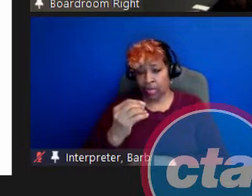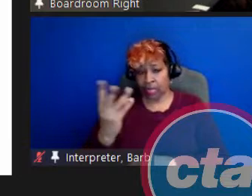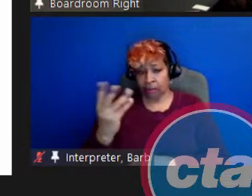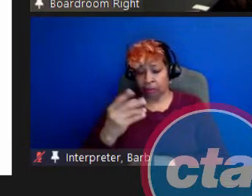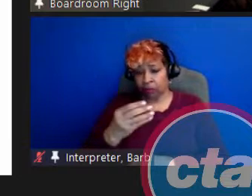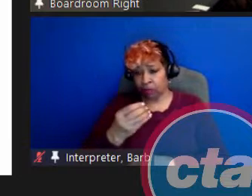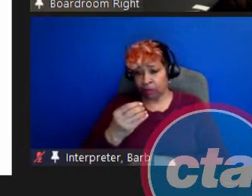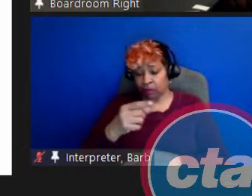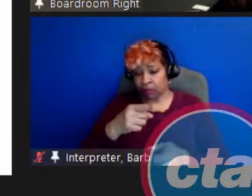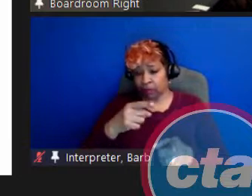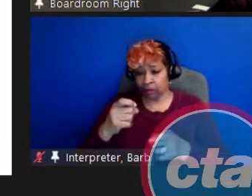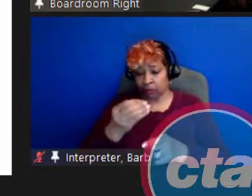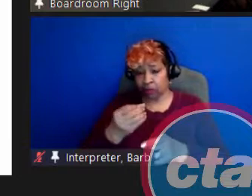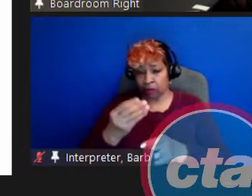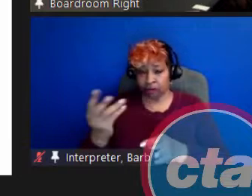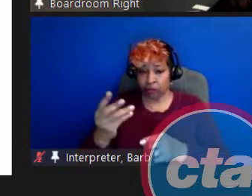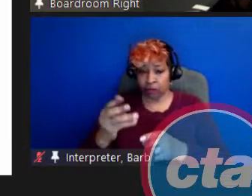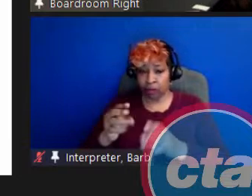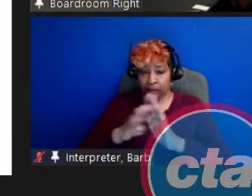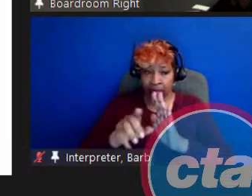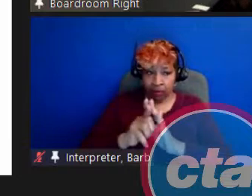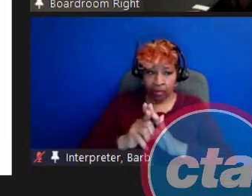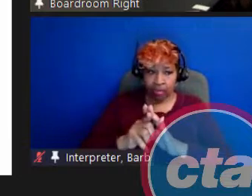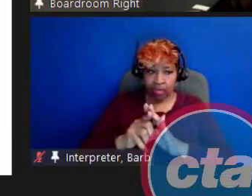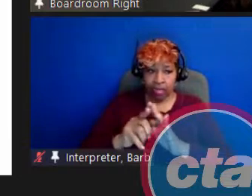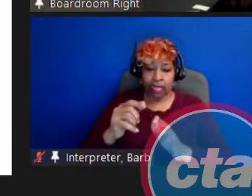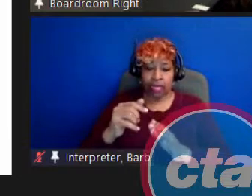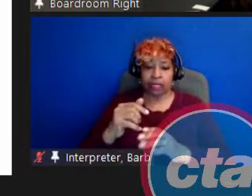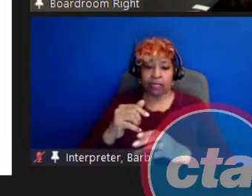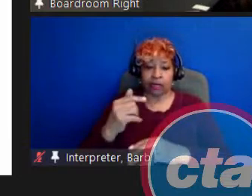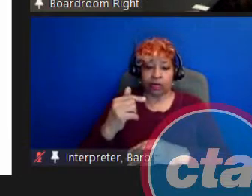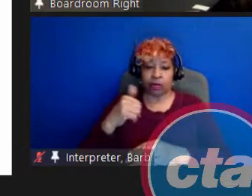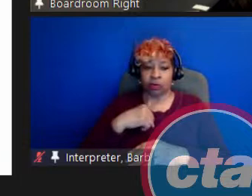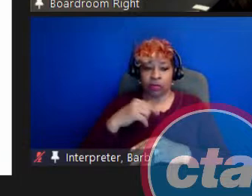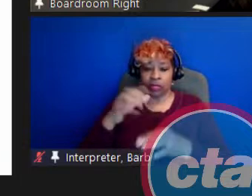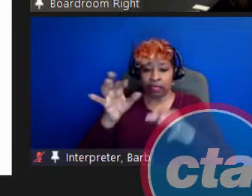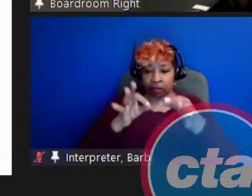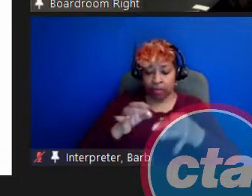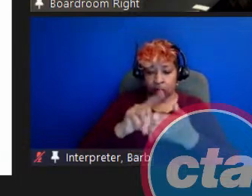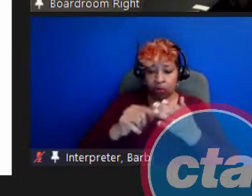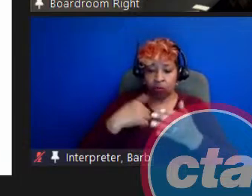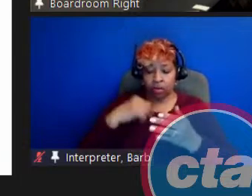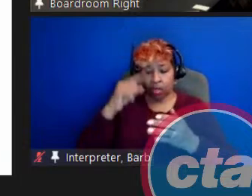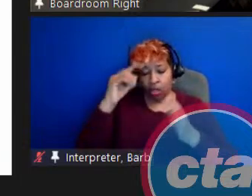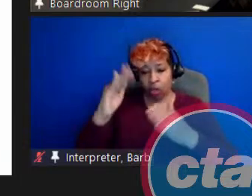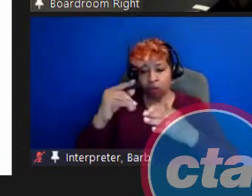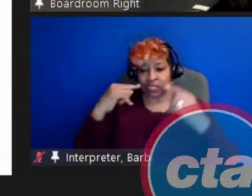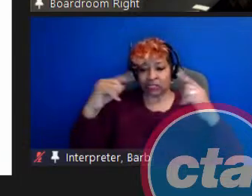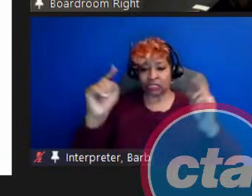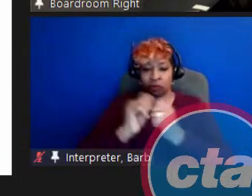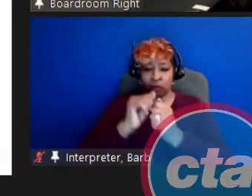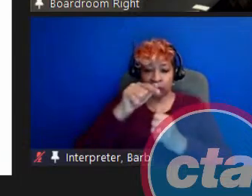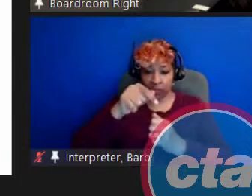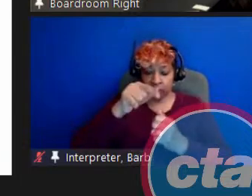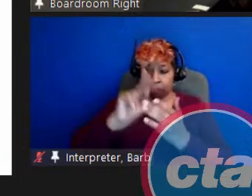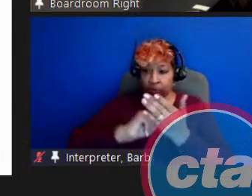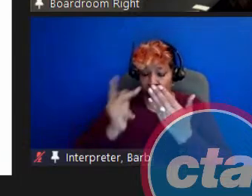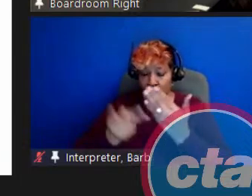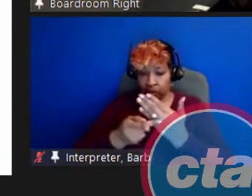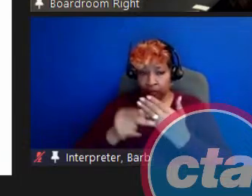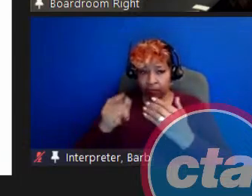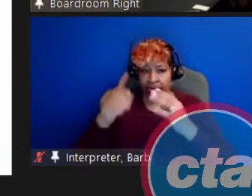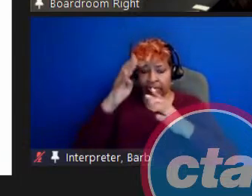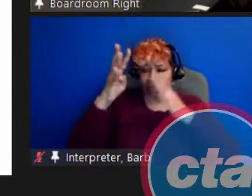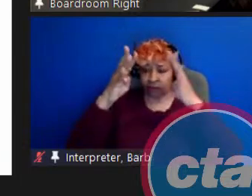on Innovation Studio and what we are hoping to achieve with this particular program. So the Innovation